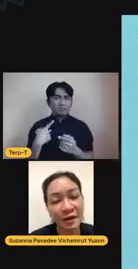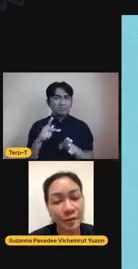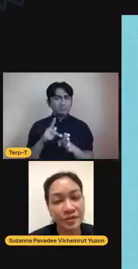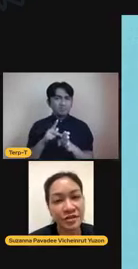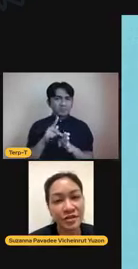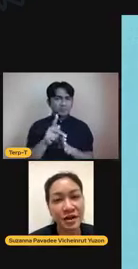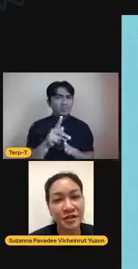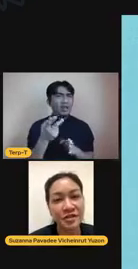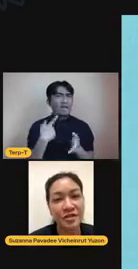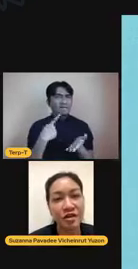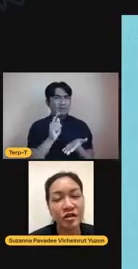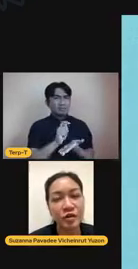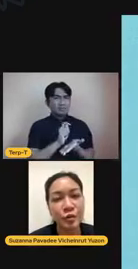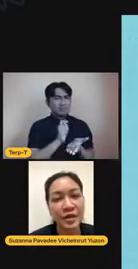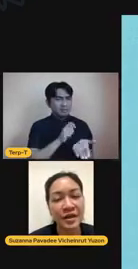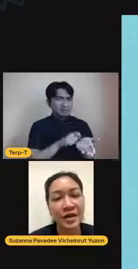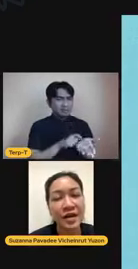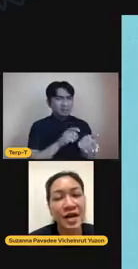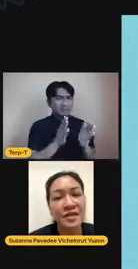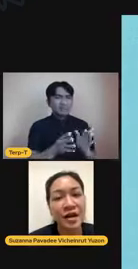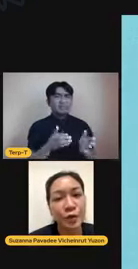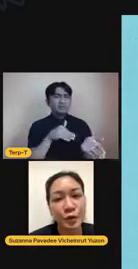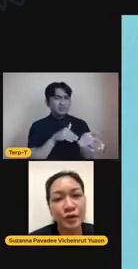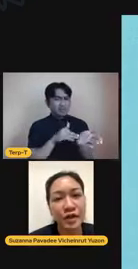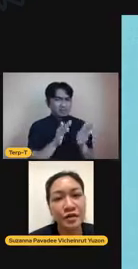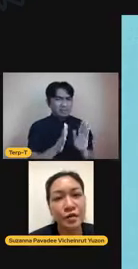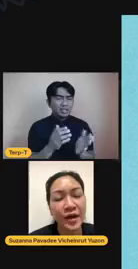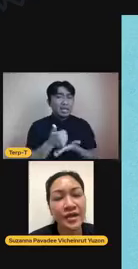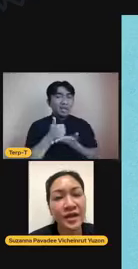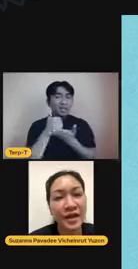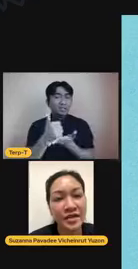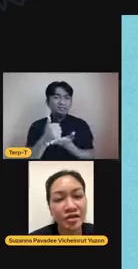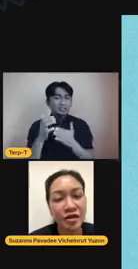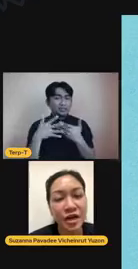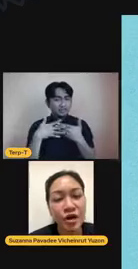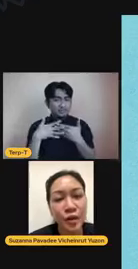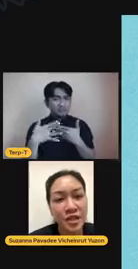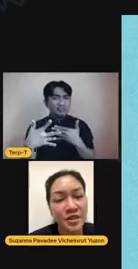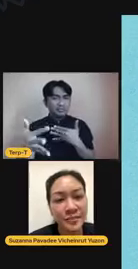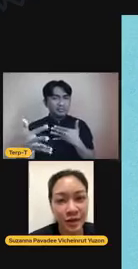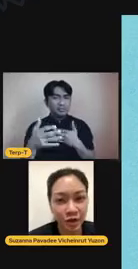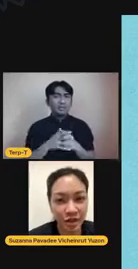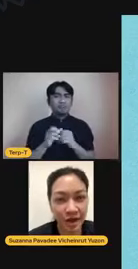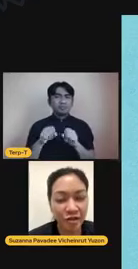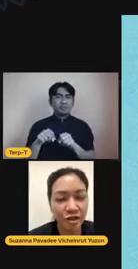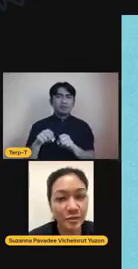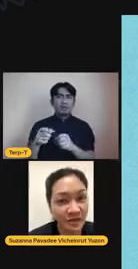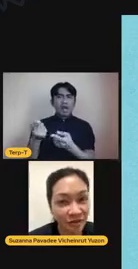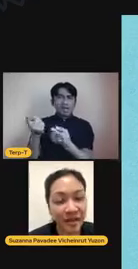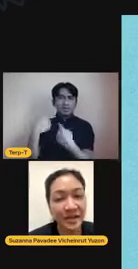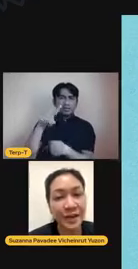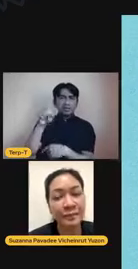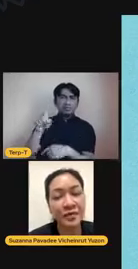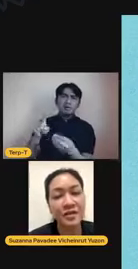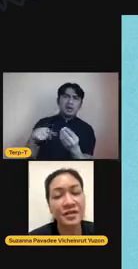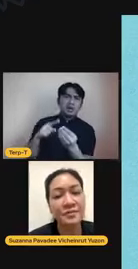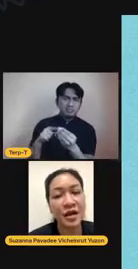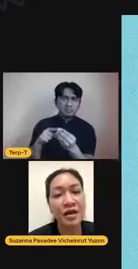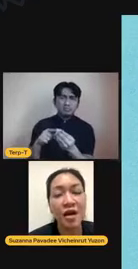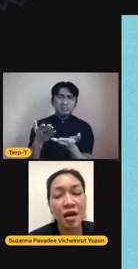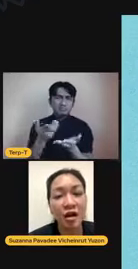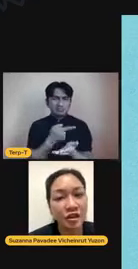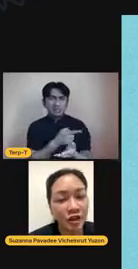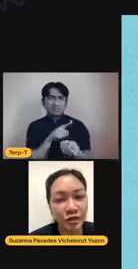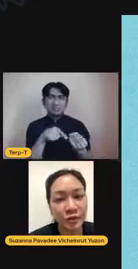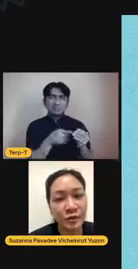your therapists, your doctors also be there to help you along the way. And they can answer questions about your child specifically, because